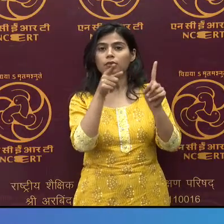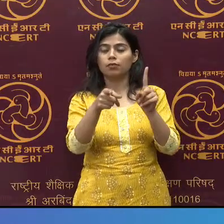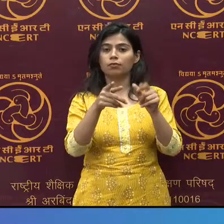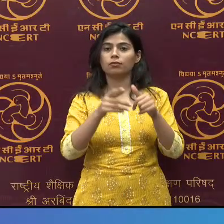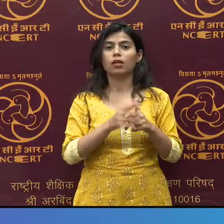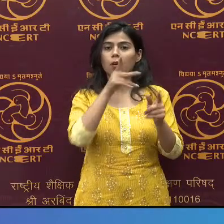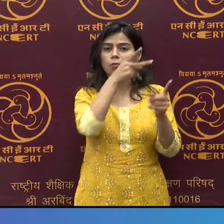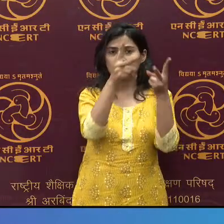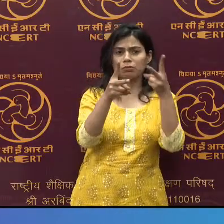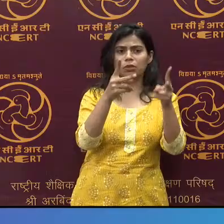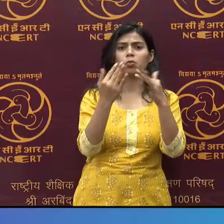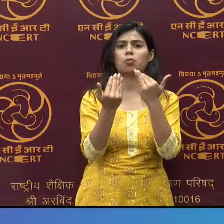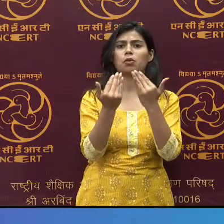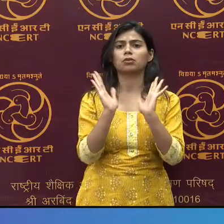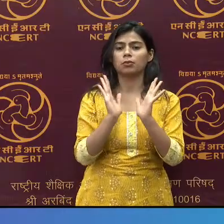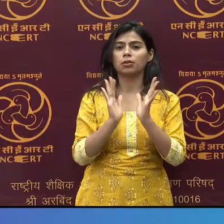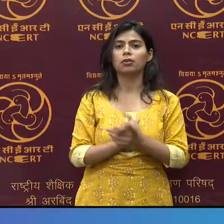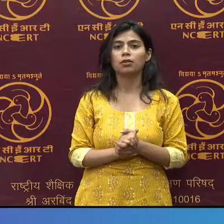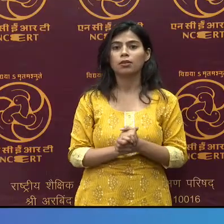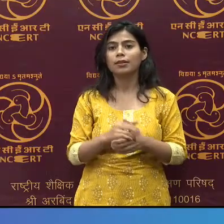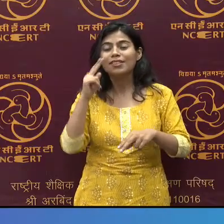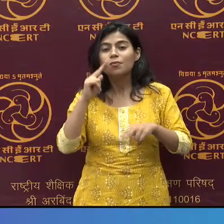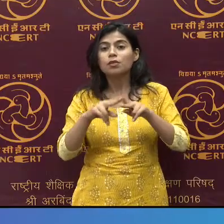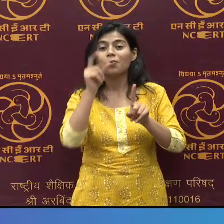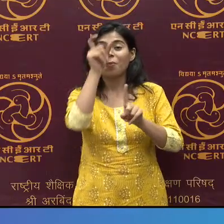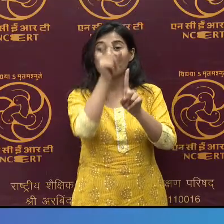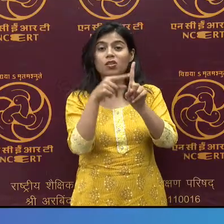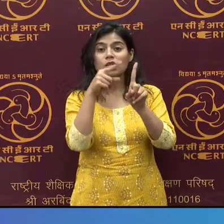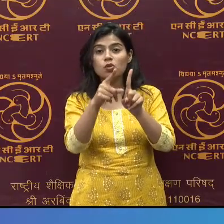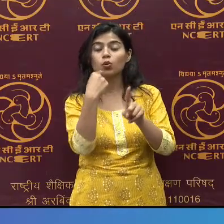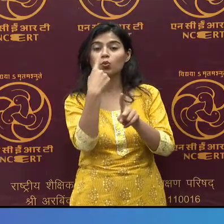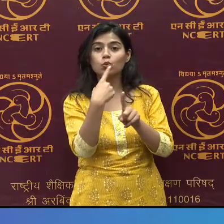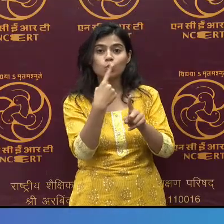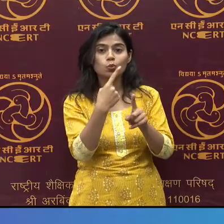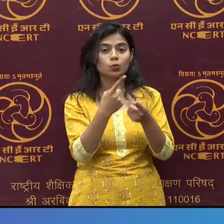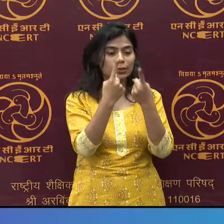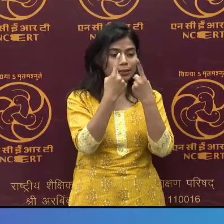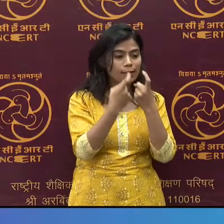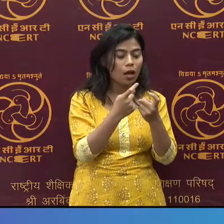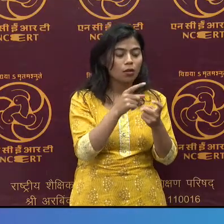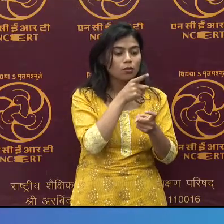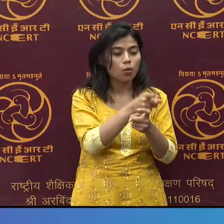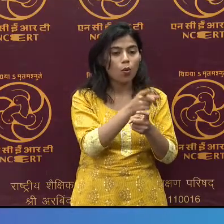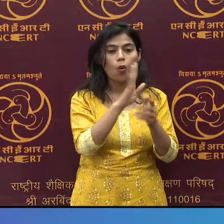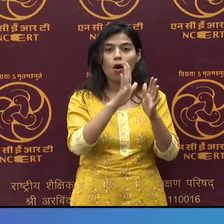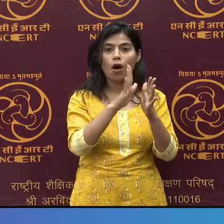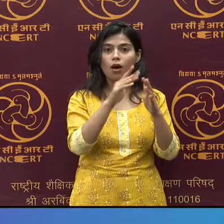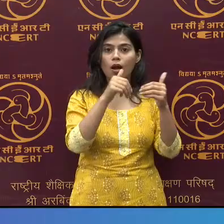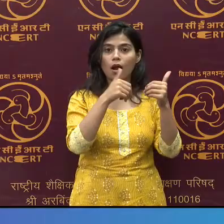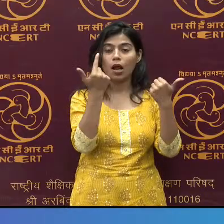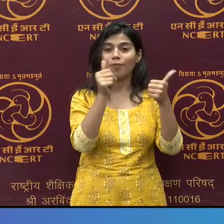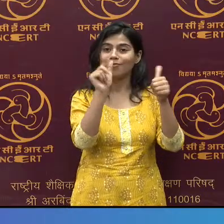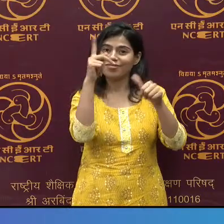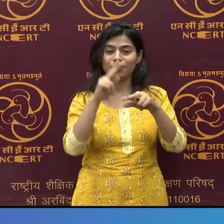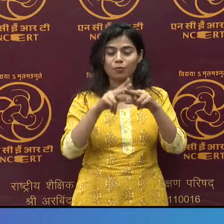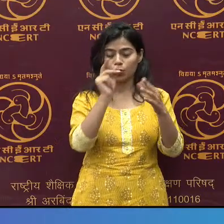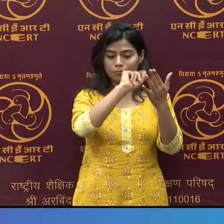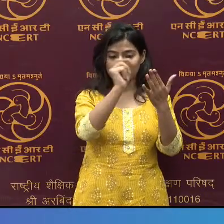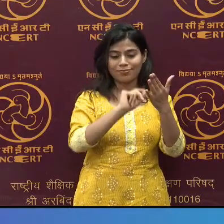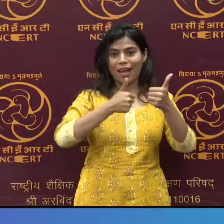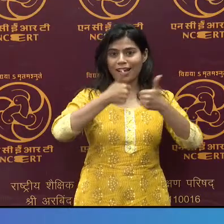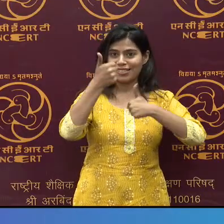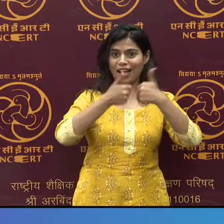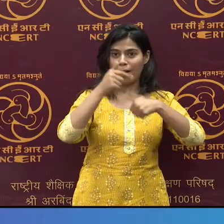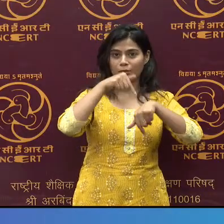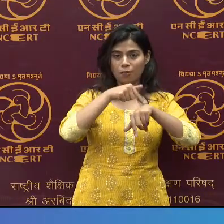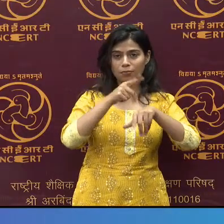guess. Exactly. See, the person who is checking your mark sheet might not Your have answer sheet. Answer sheet won't